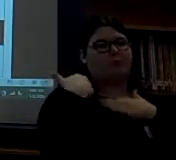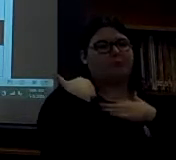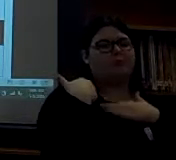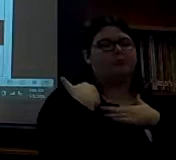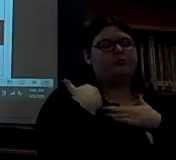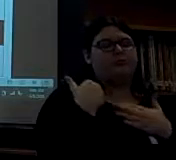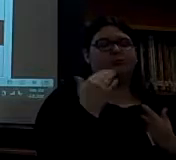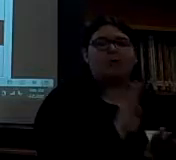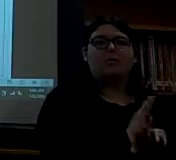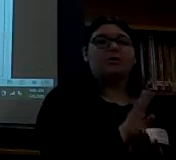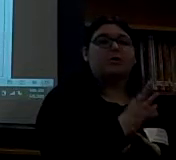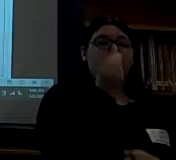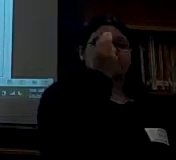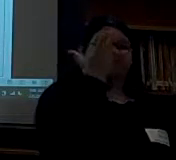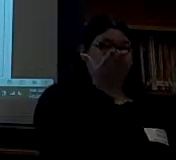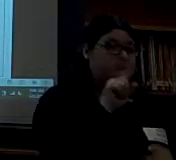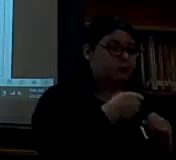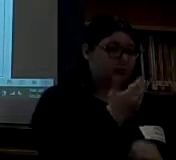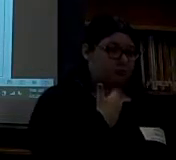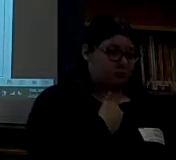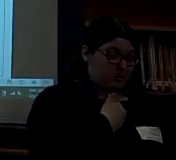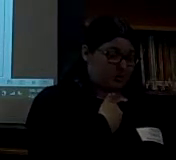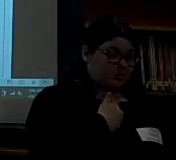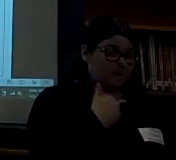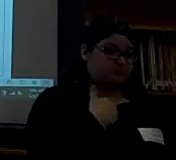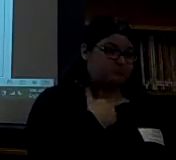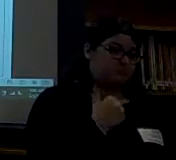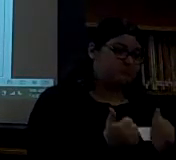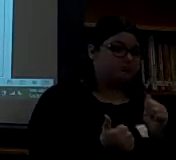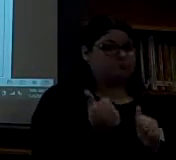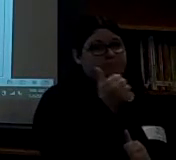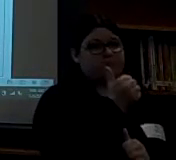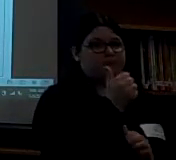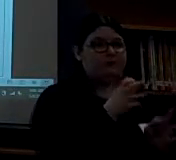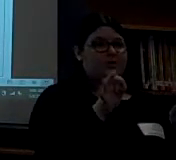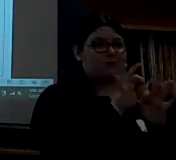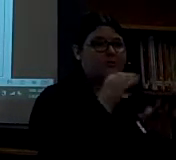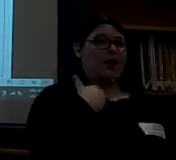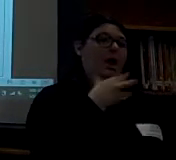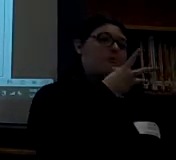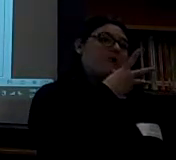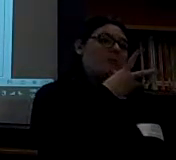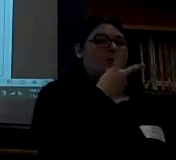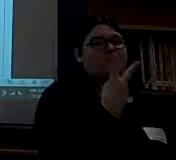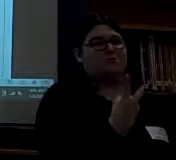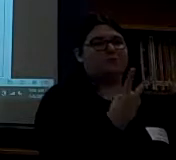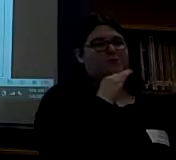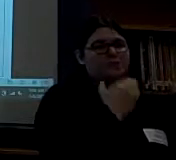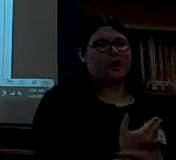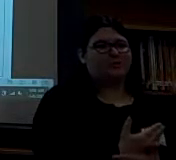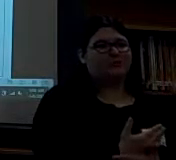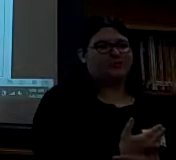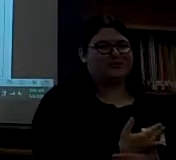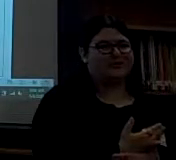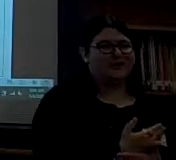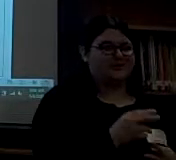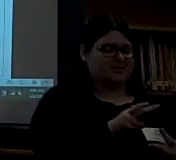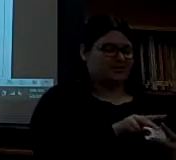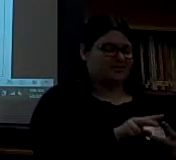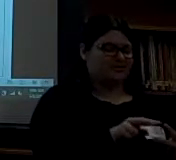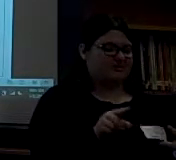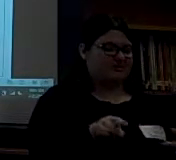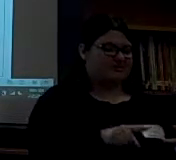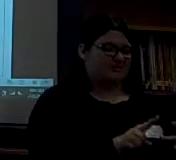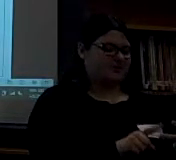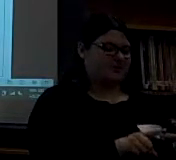behavior. So just to tell you a little bit about myself, I am, most importantly to me anyway, I am a mom of two daughters. They are 6 and 8,